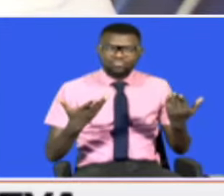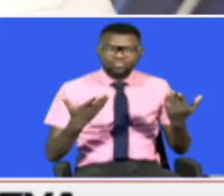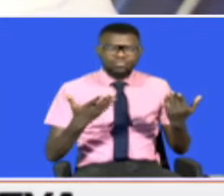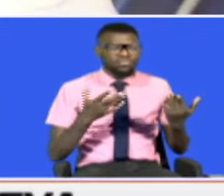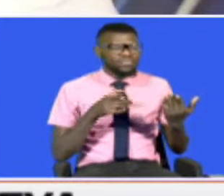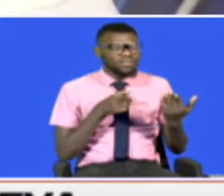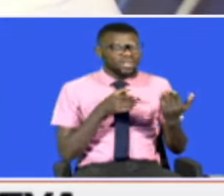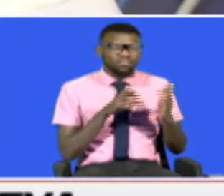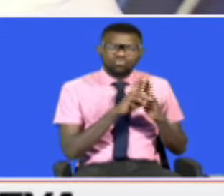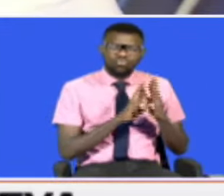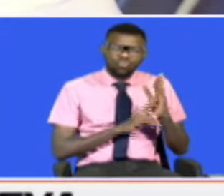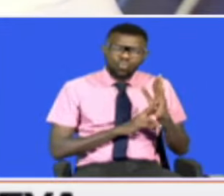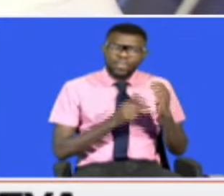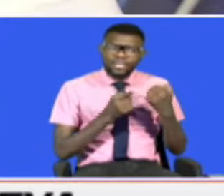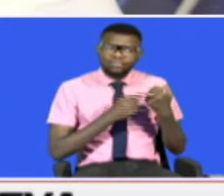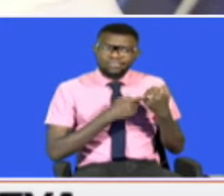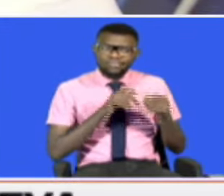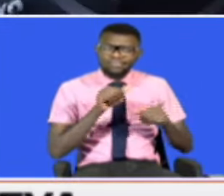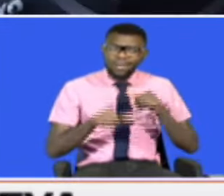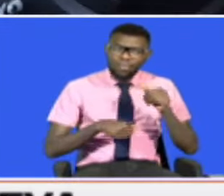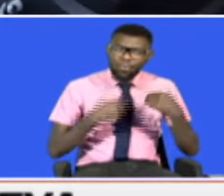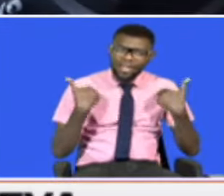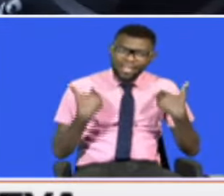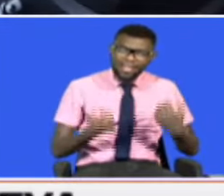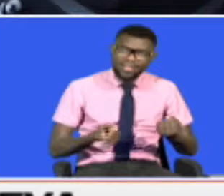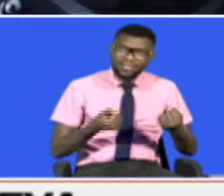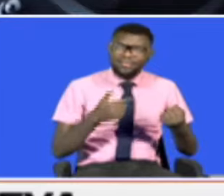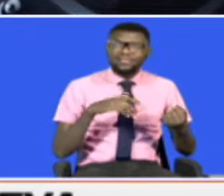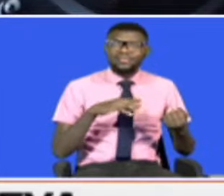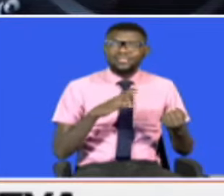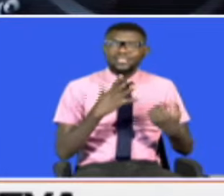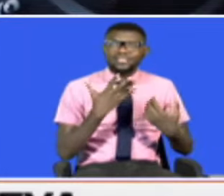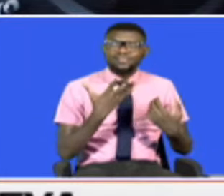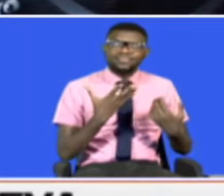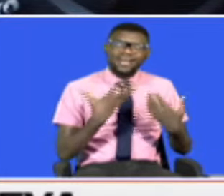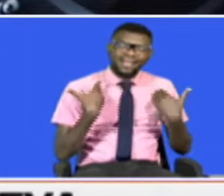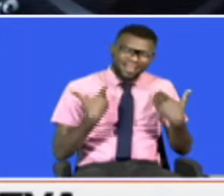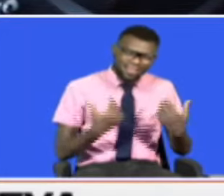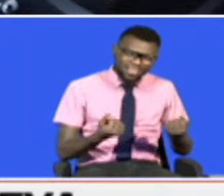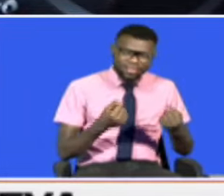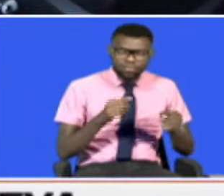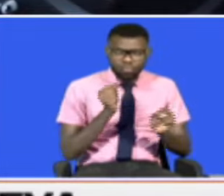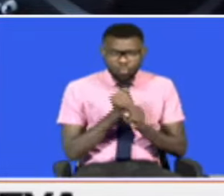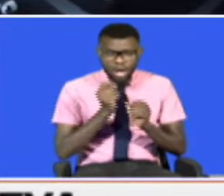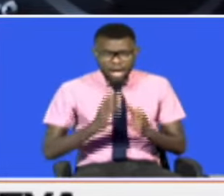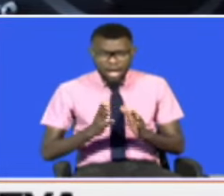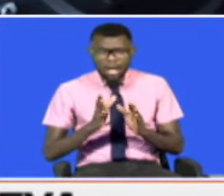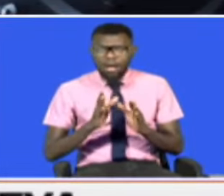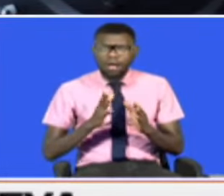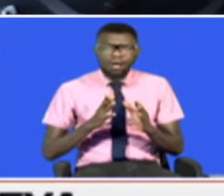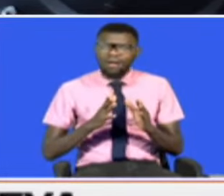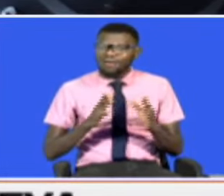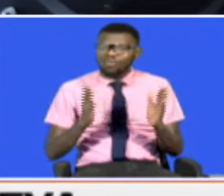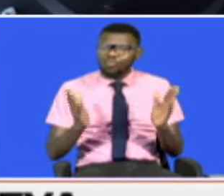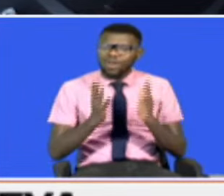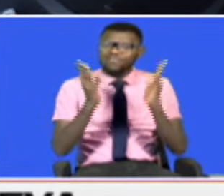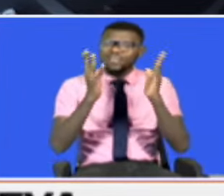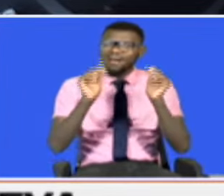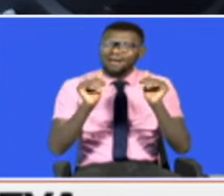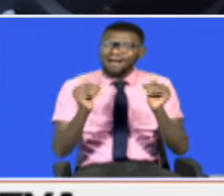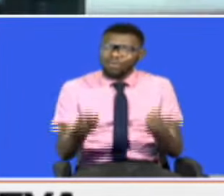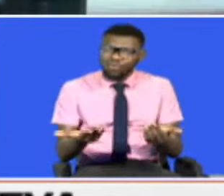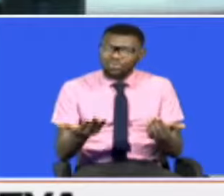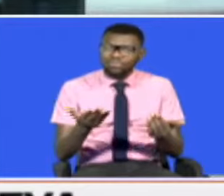afya vinavyojumuisha ufadhili wa afya, maslahi ya wafanyakazi wa afya, uhakikisho wa ubora miongoni mwa